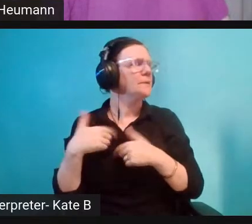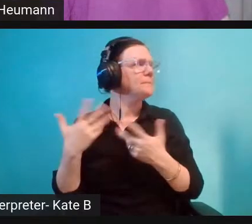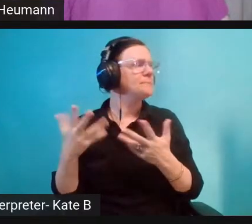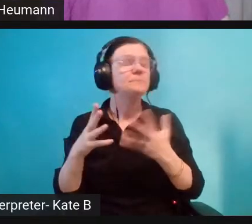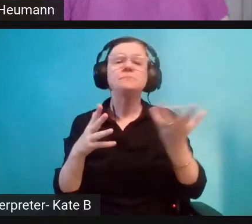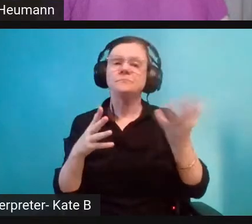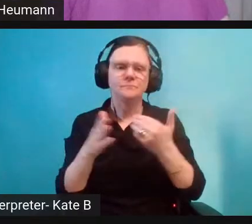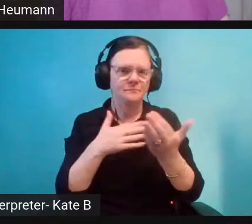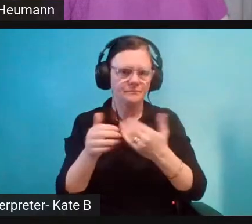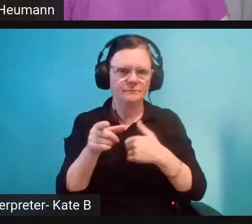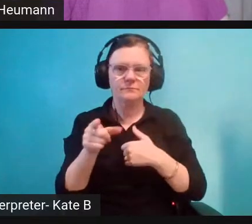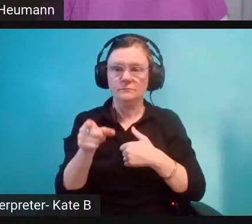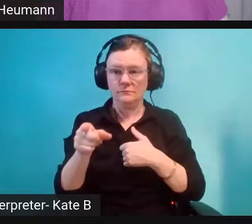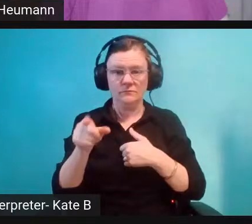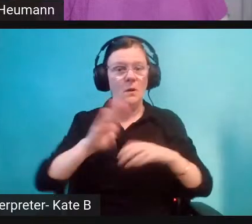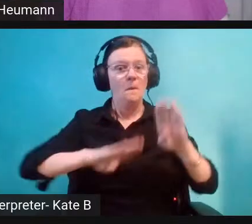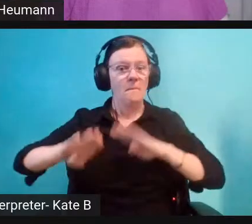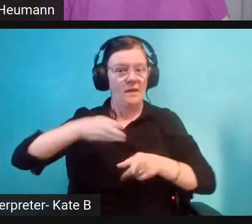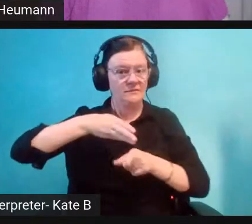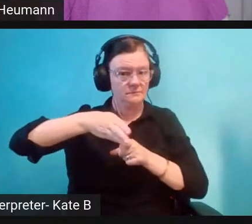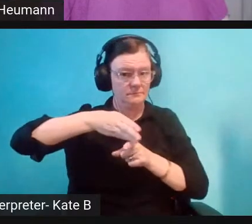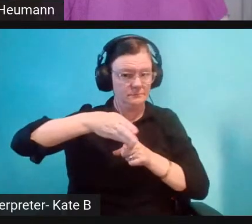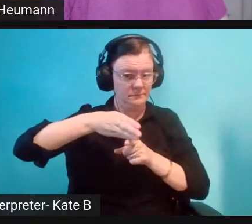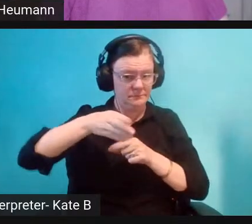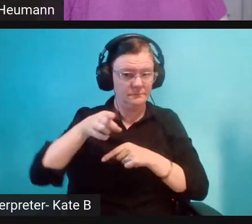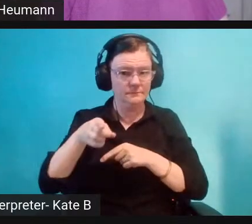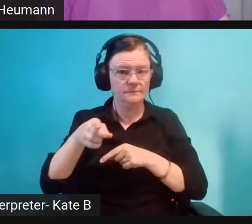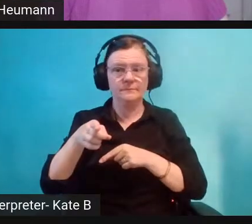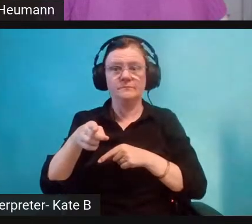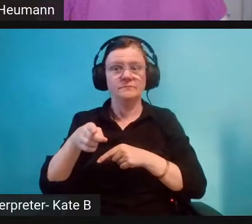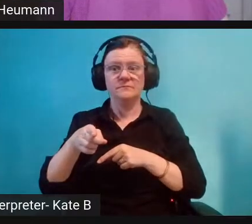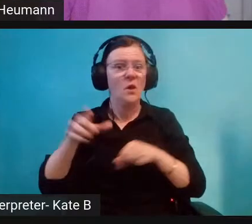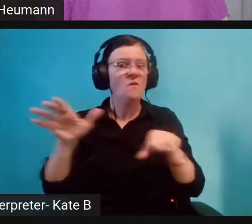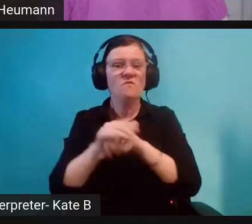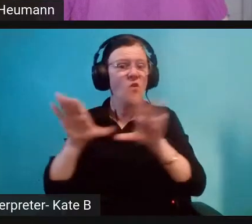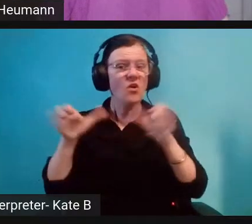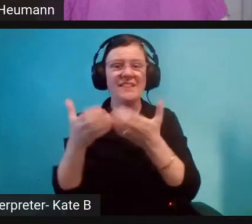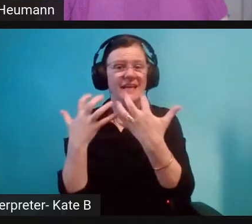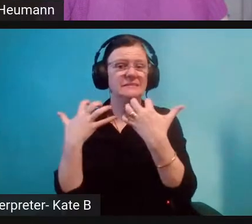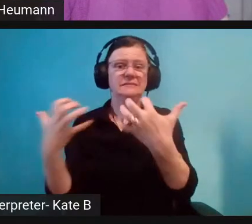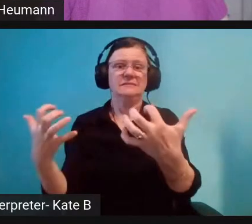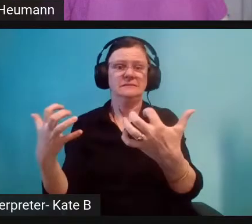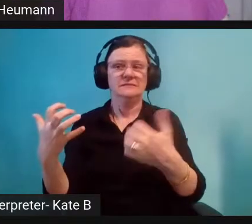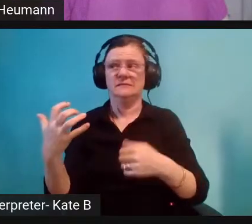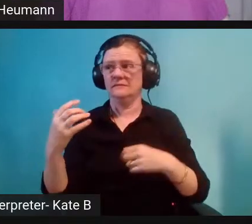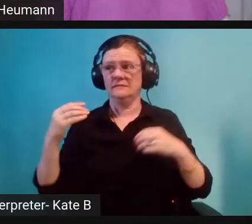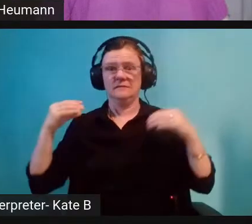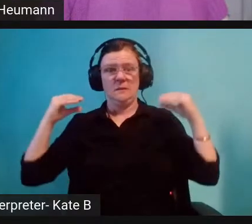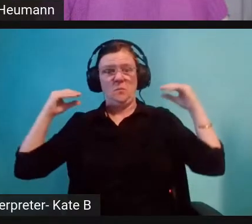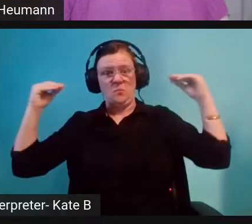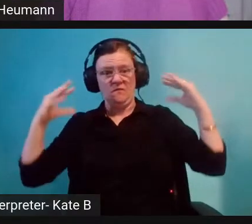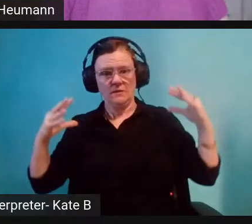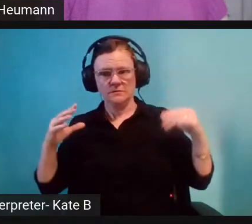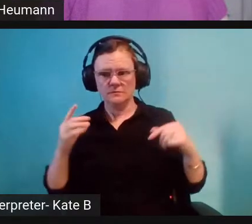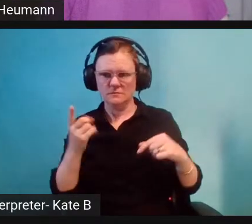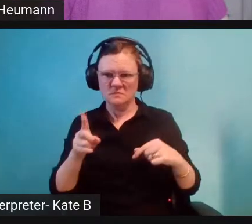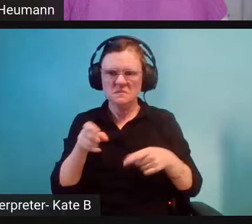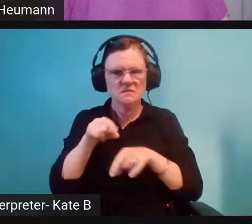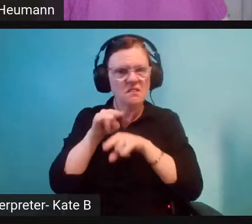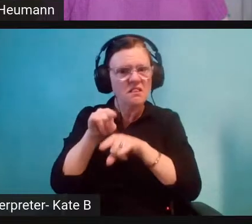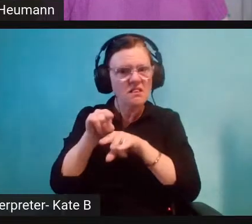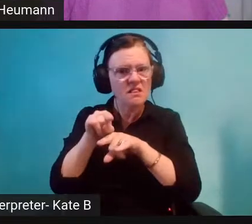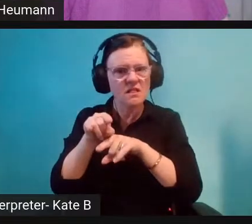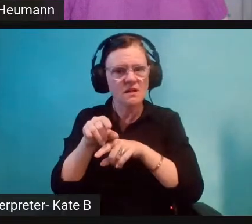but she's a biology major. And in front of the class, the faculty member, ridiculed